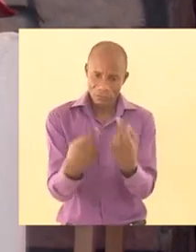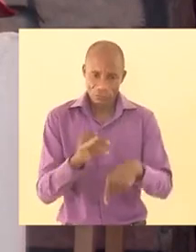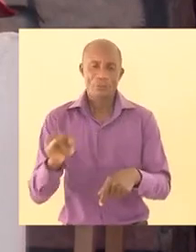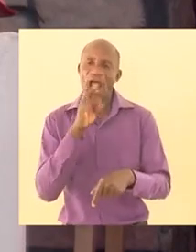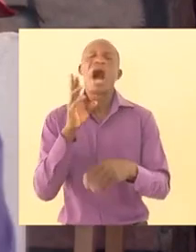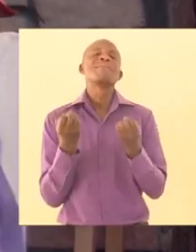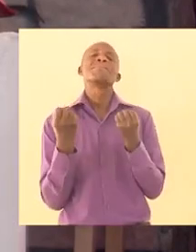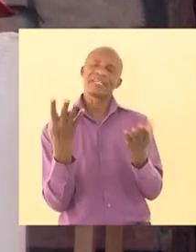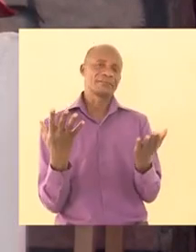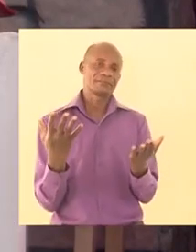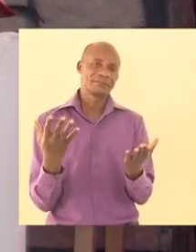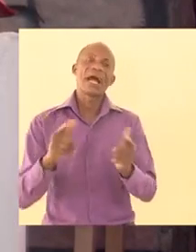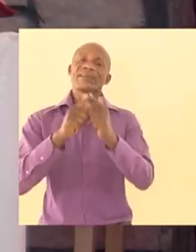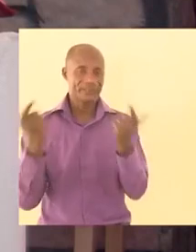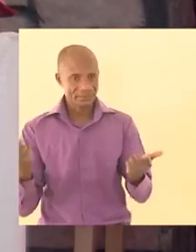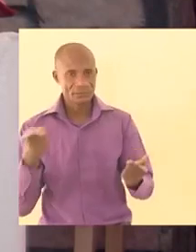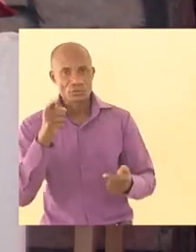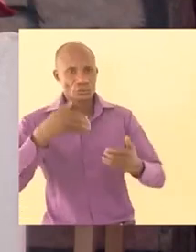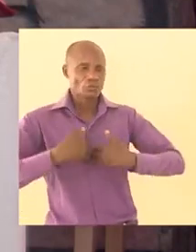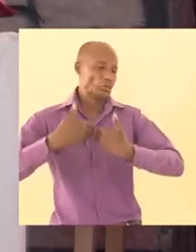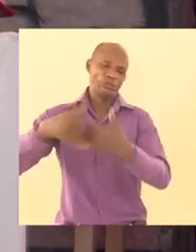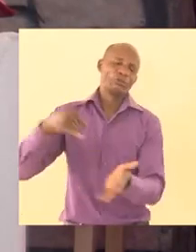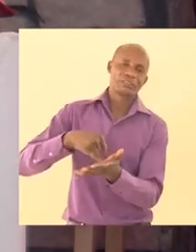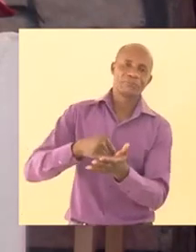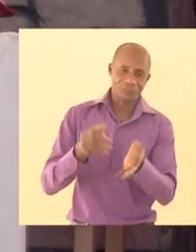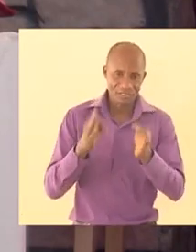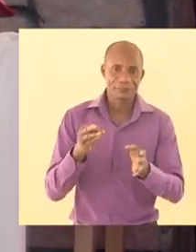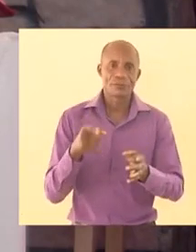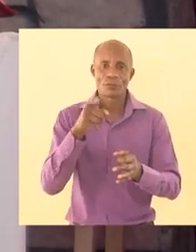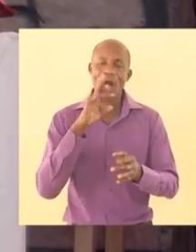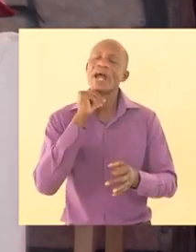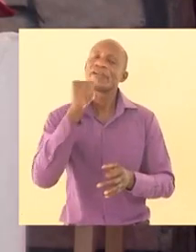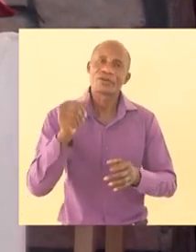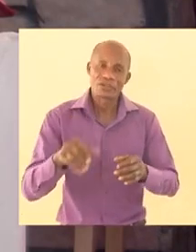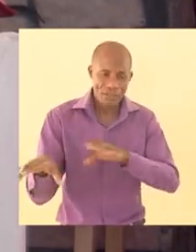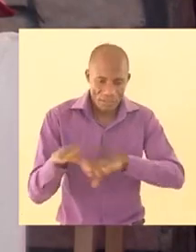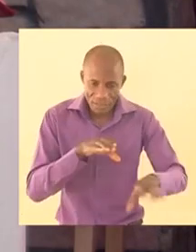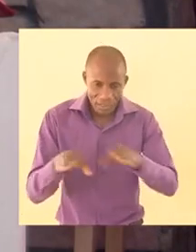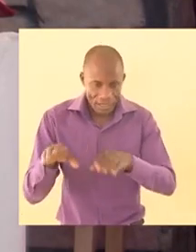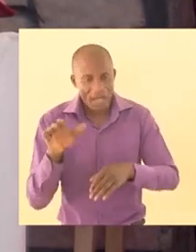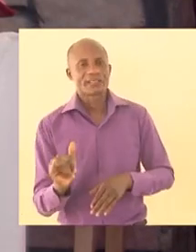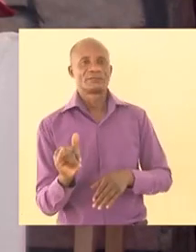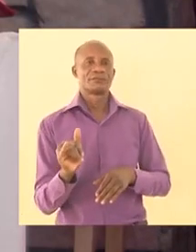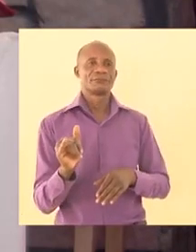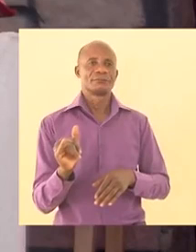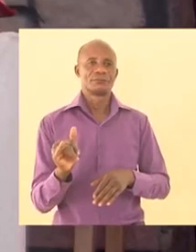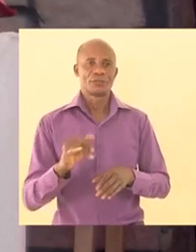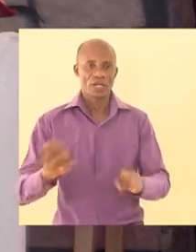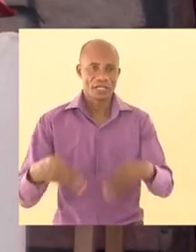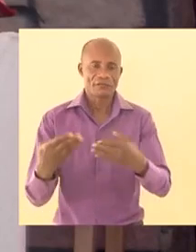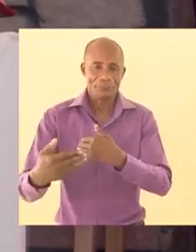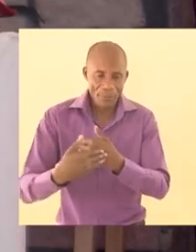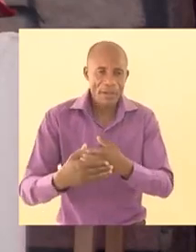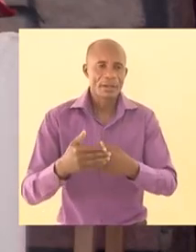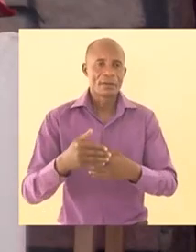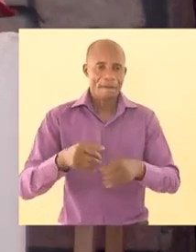numerous, so enormous, that you will lose it. If you are not actively strengthening, reinforcing your faith